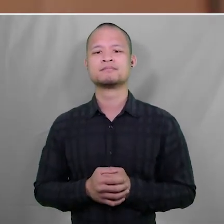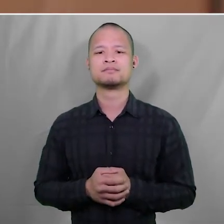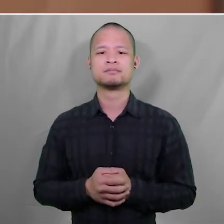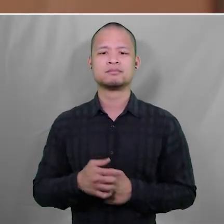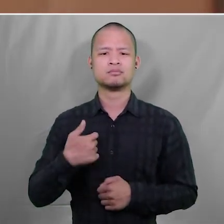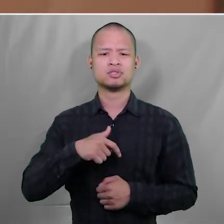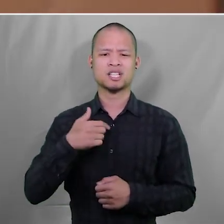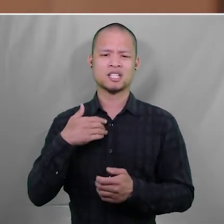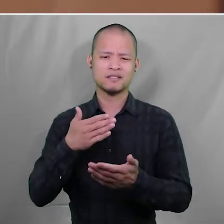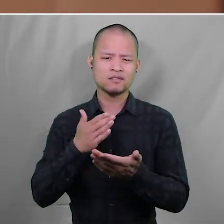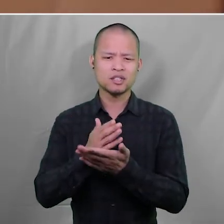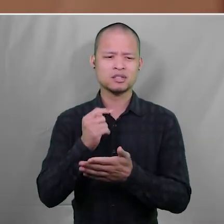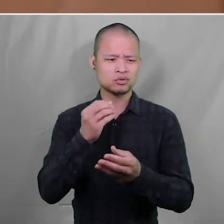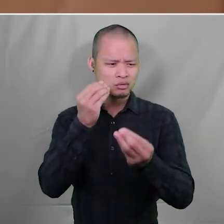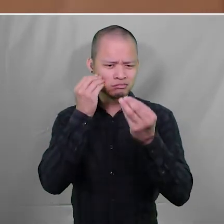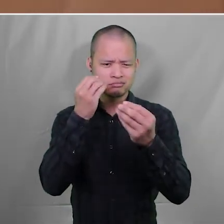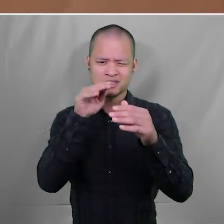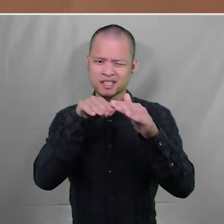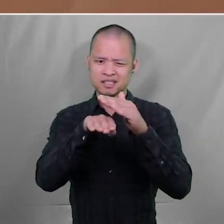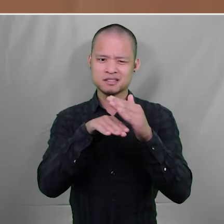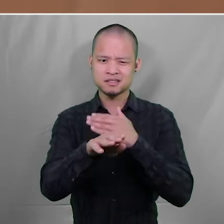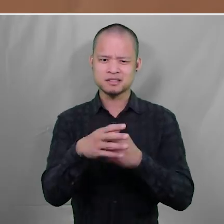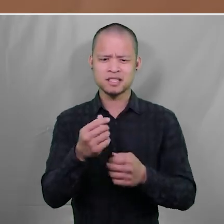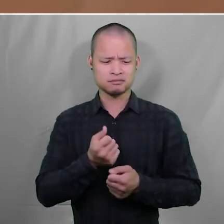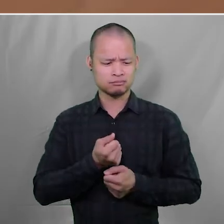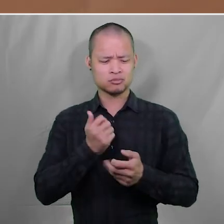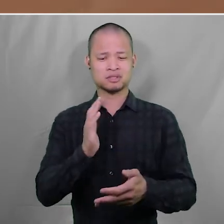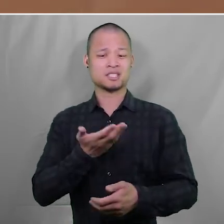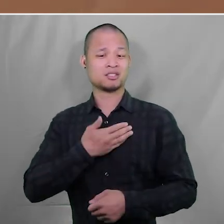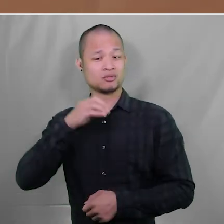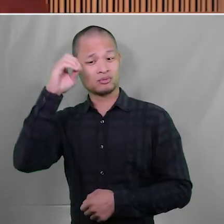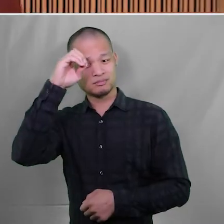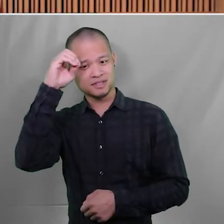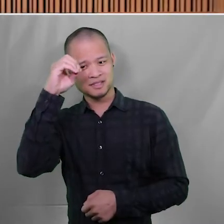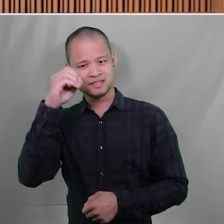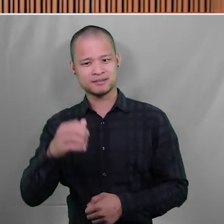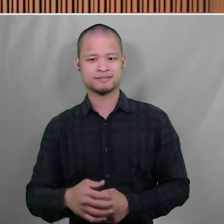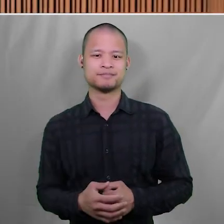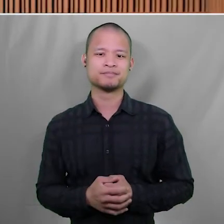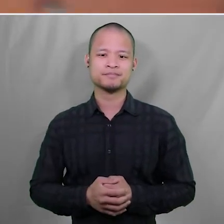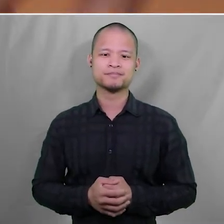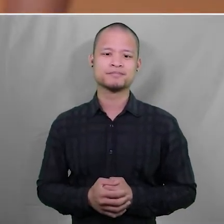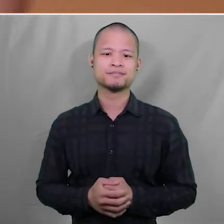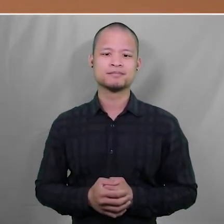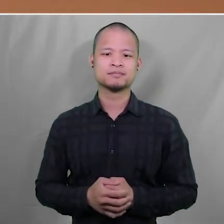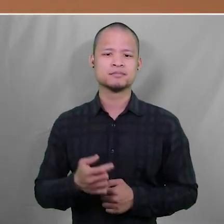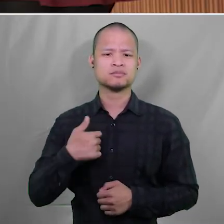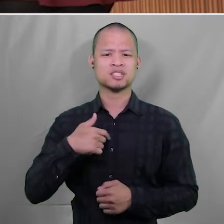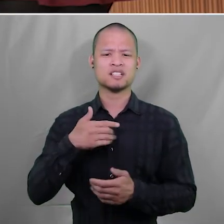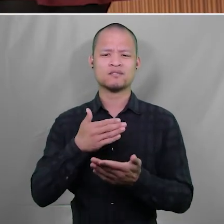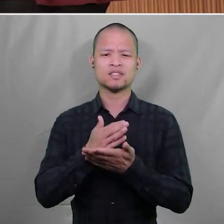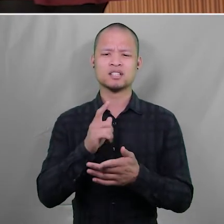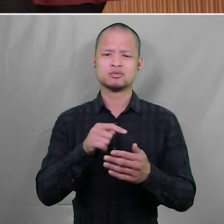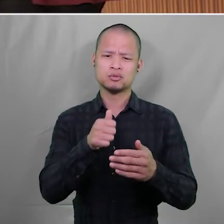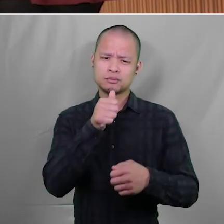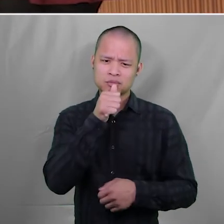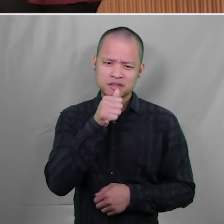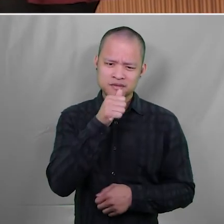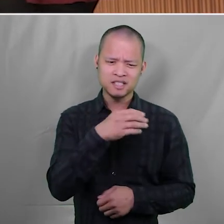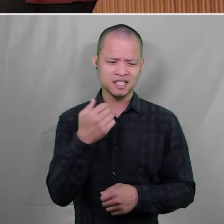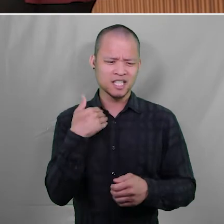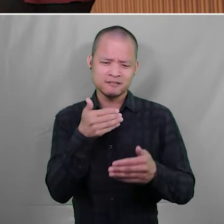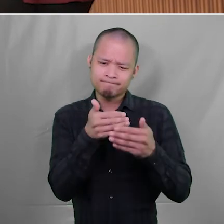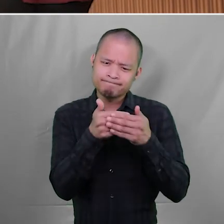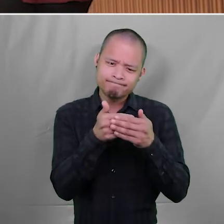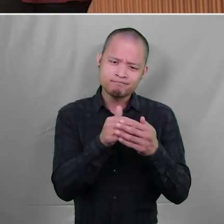We have the right to access information and to express opinion. We have the right to privacy and to have